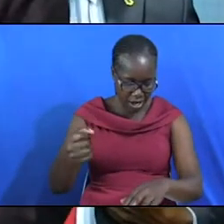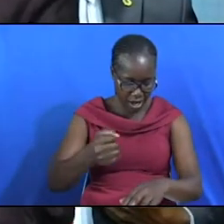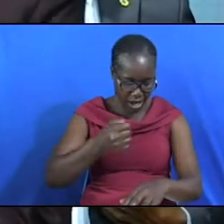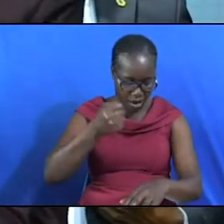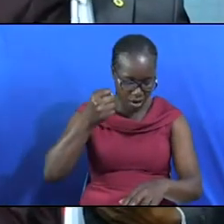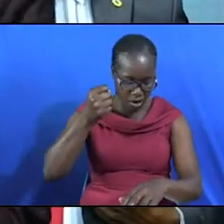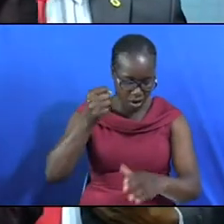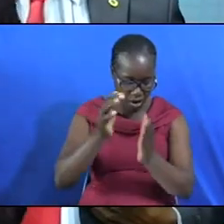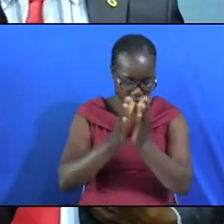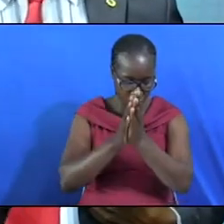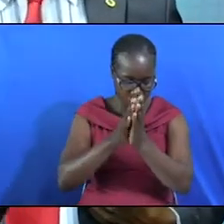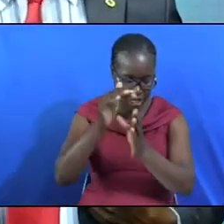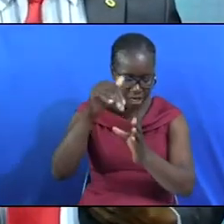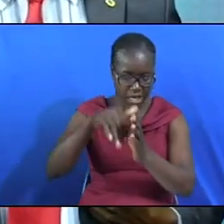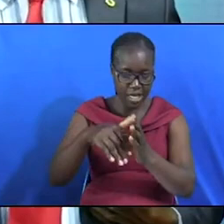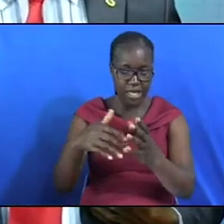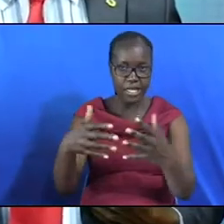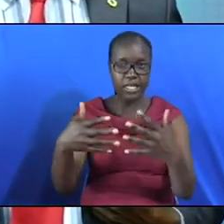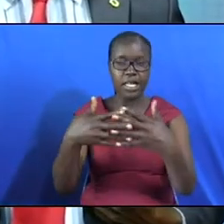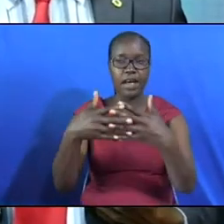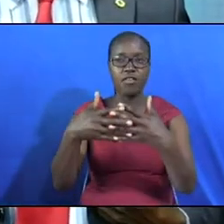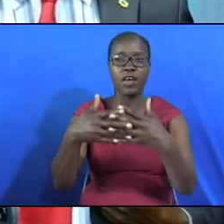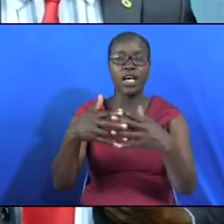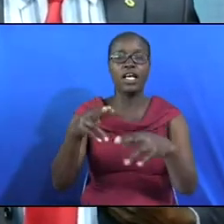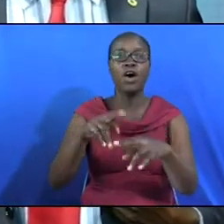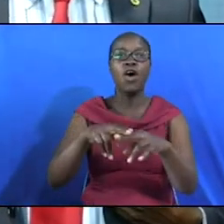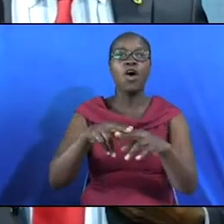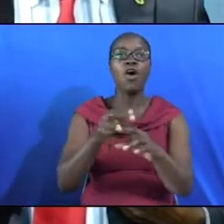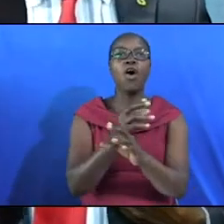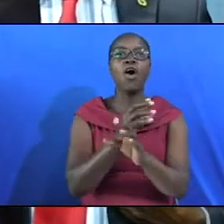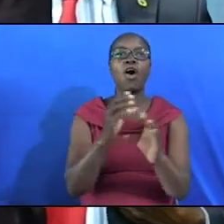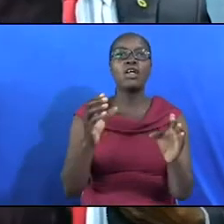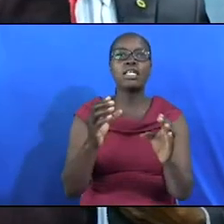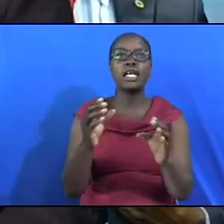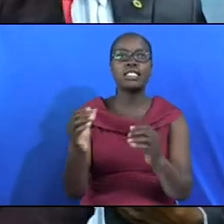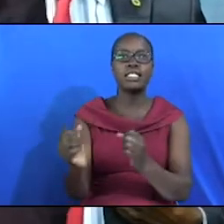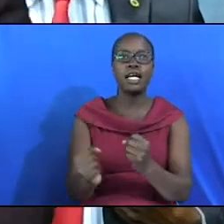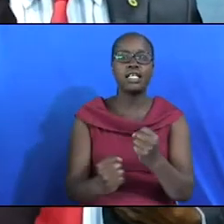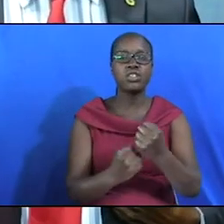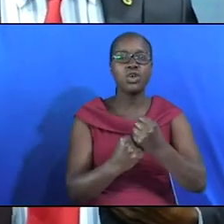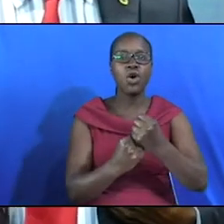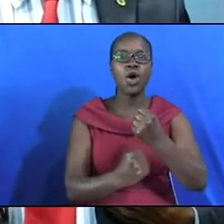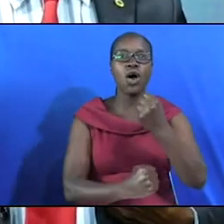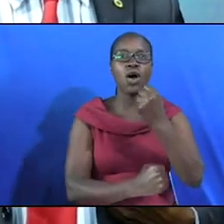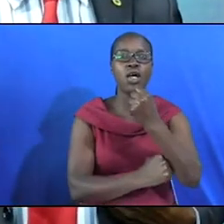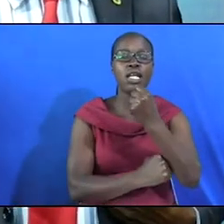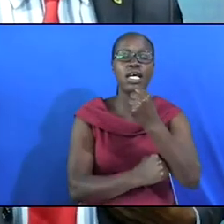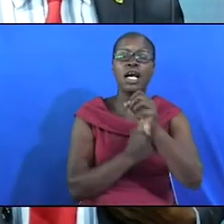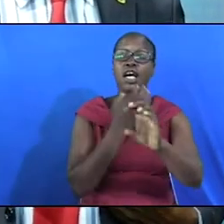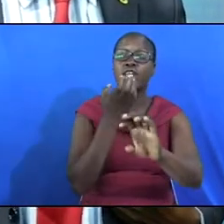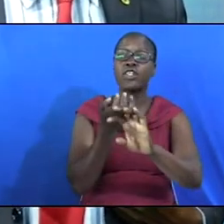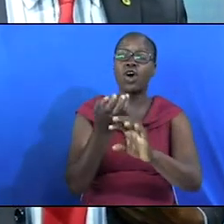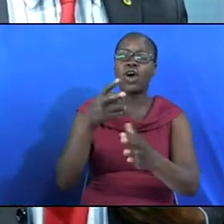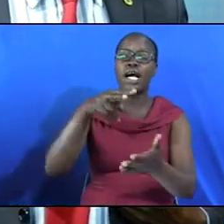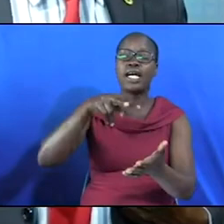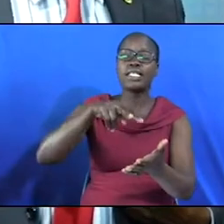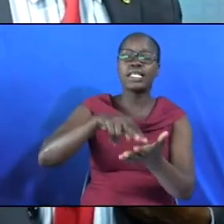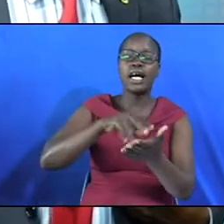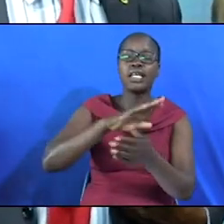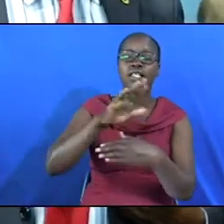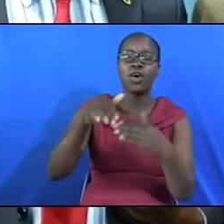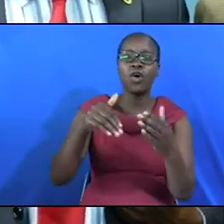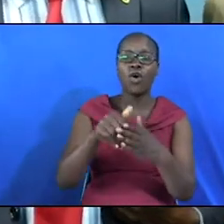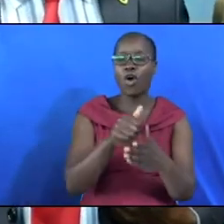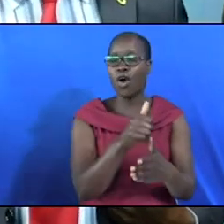my anchor holds within the veil. On Christ the solid rock